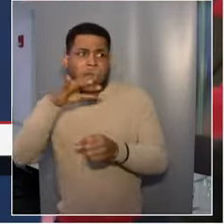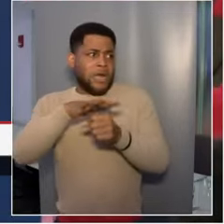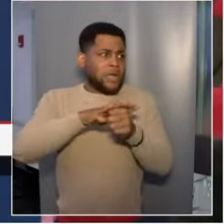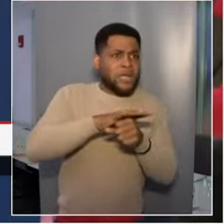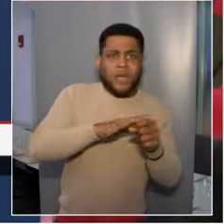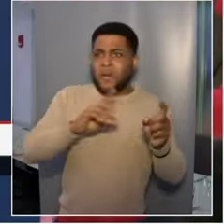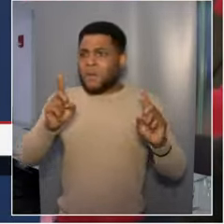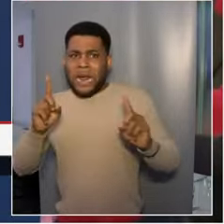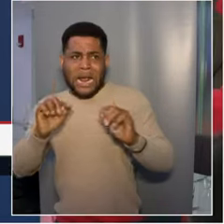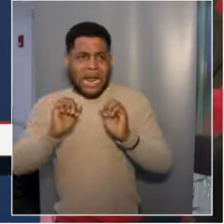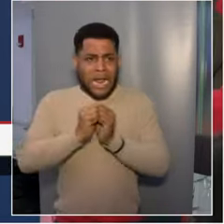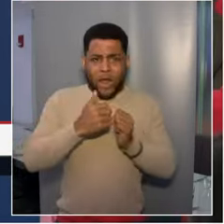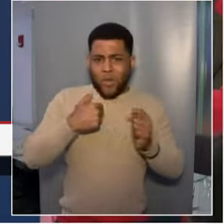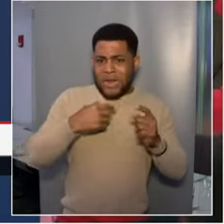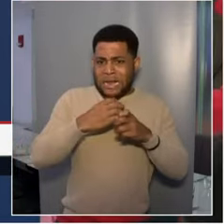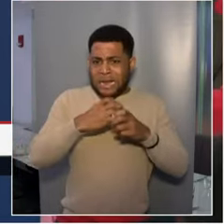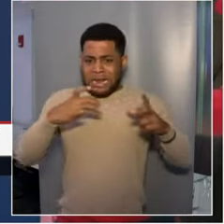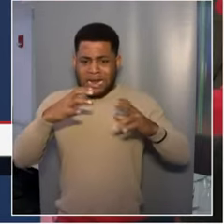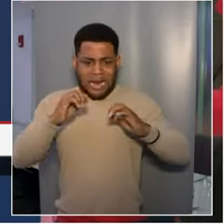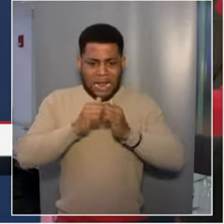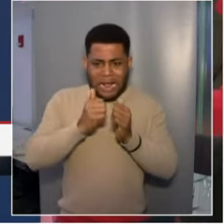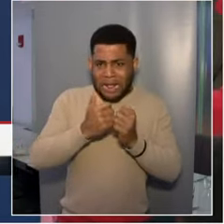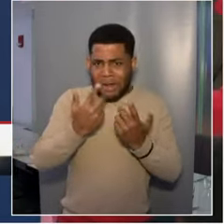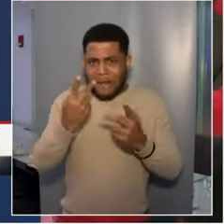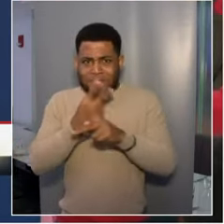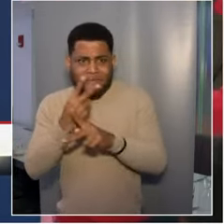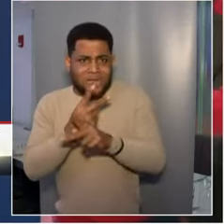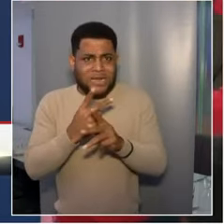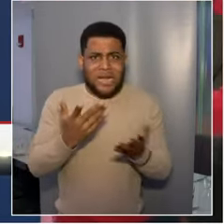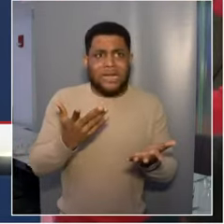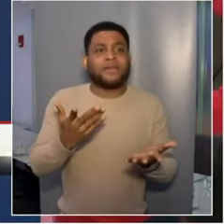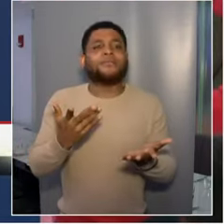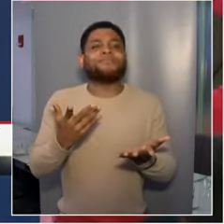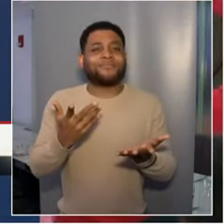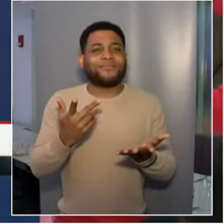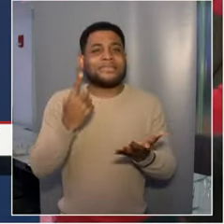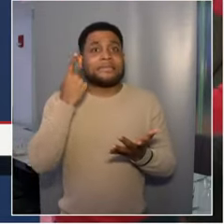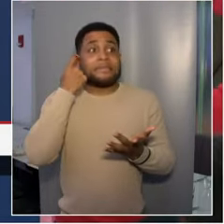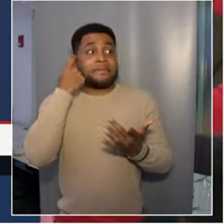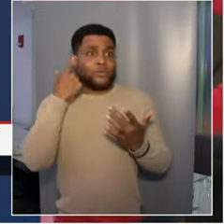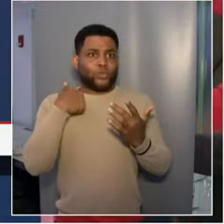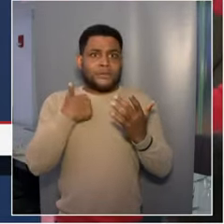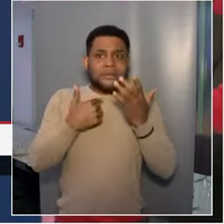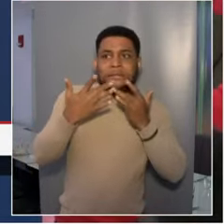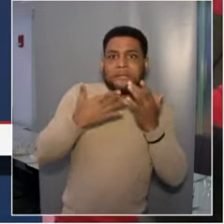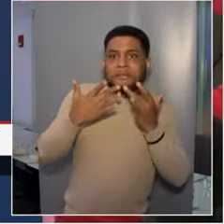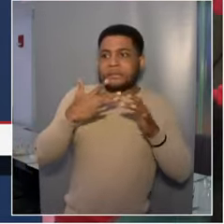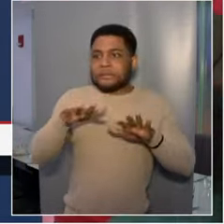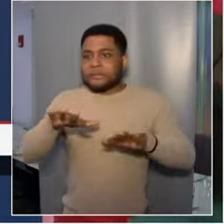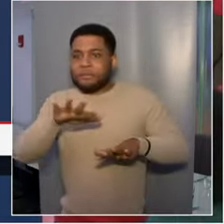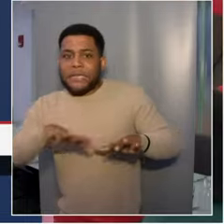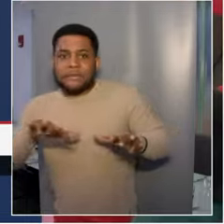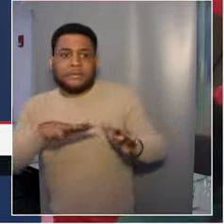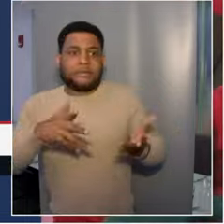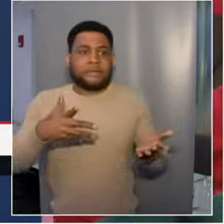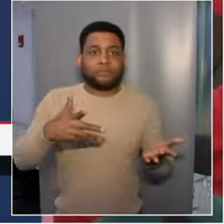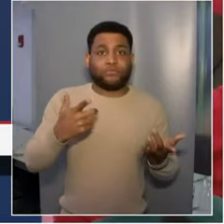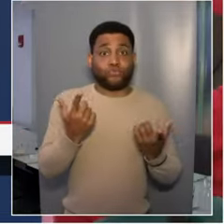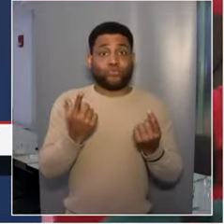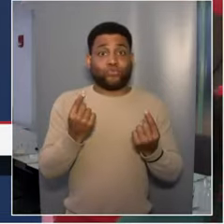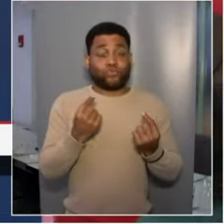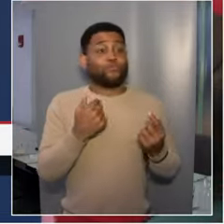higher quality, and we've been running out of space. And again, working with the mayor and having a couple of drinks and